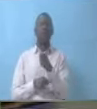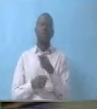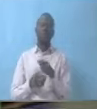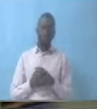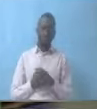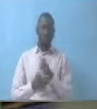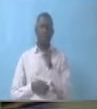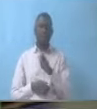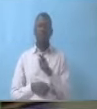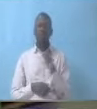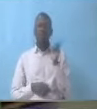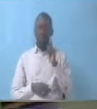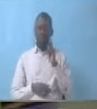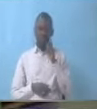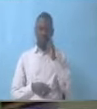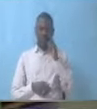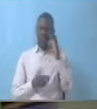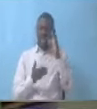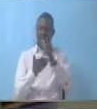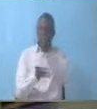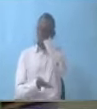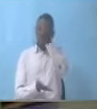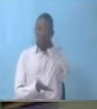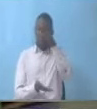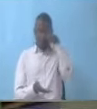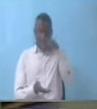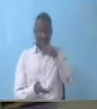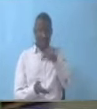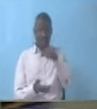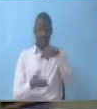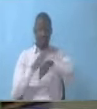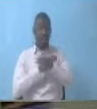loolu. But what is captured in the decree